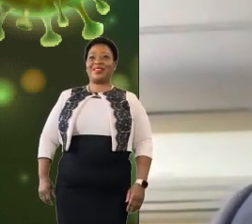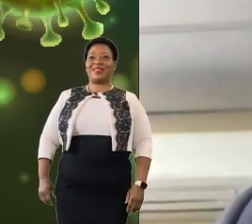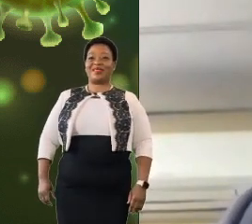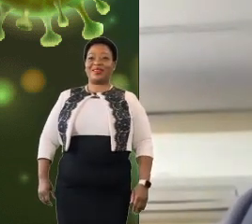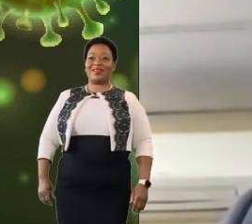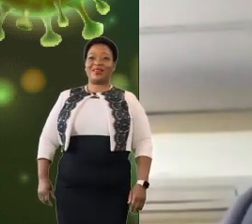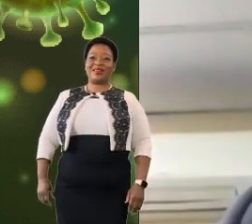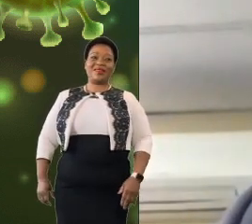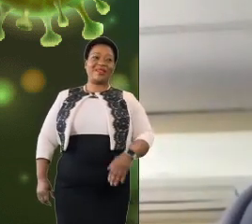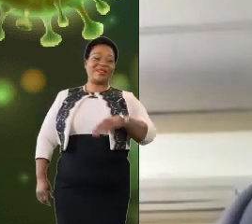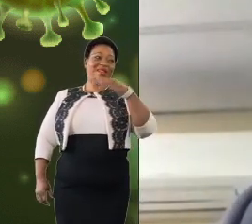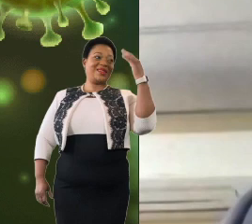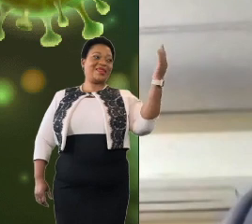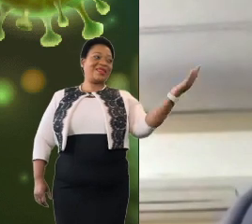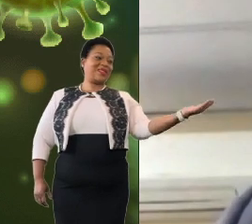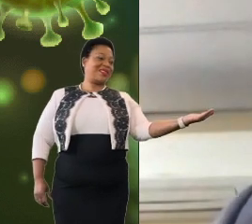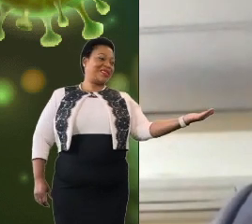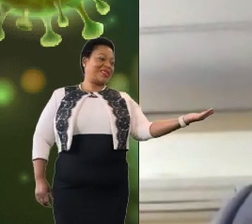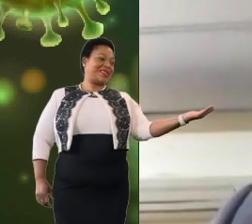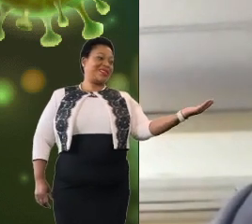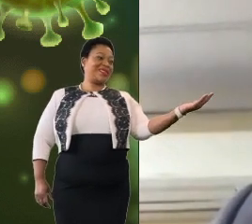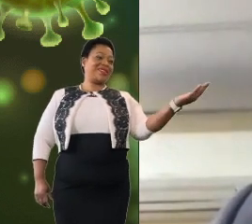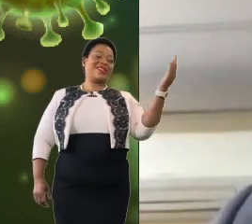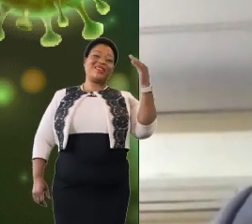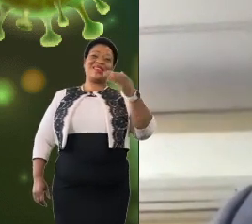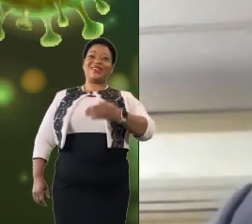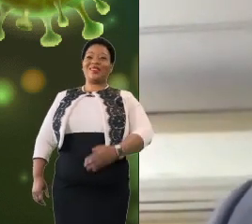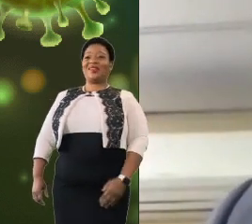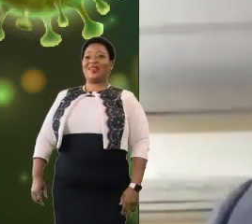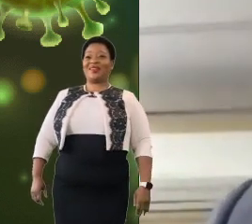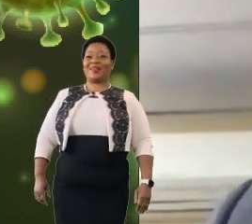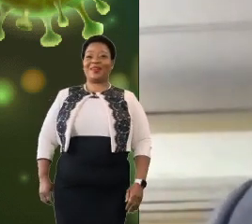pay between 38% and 60% of the salary.